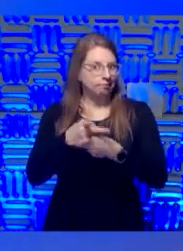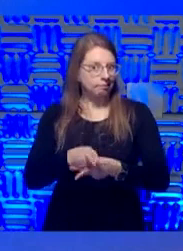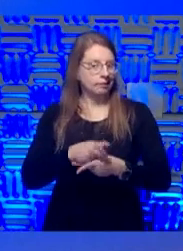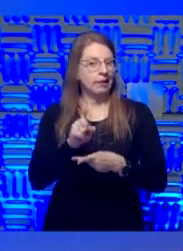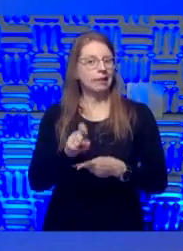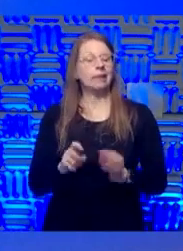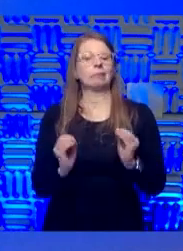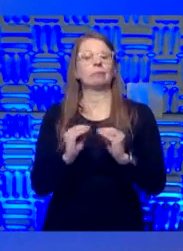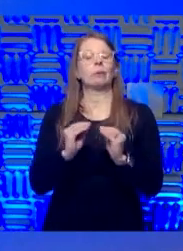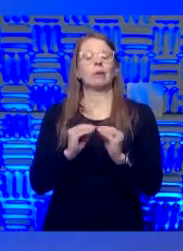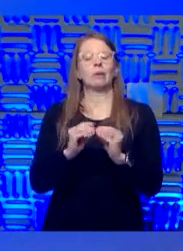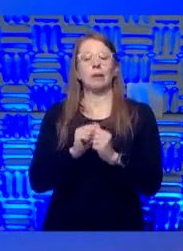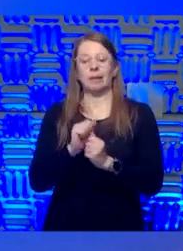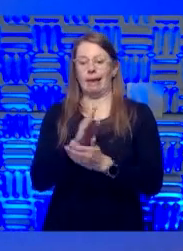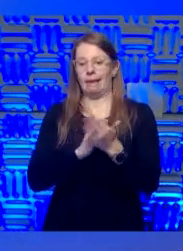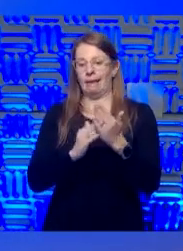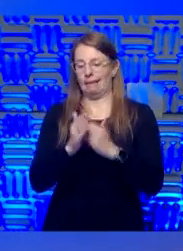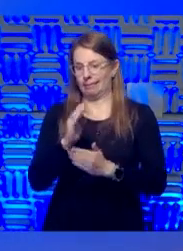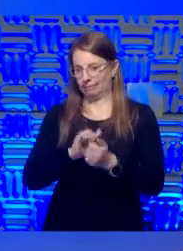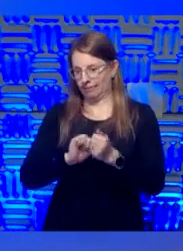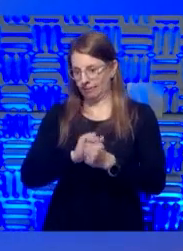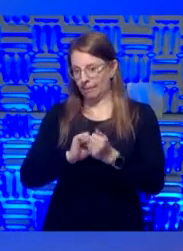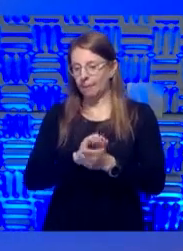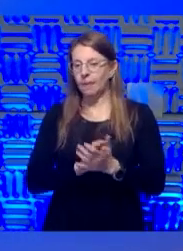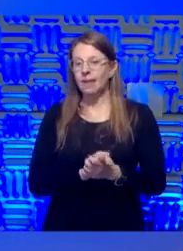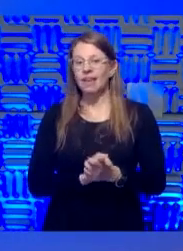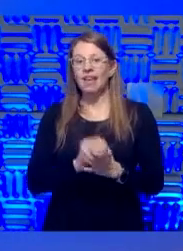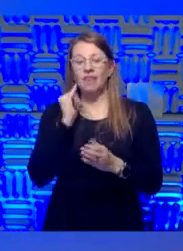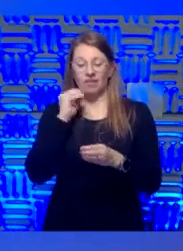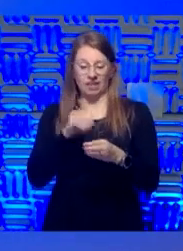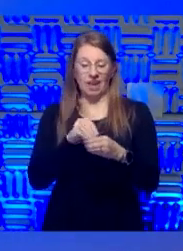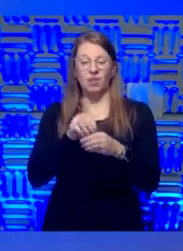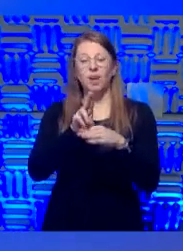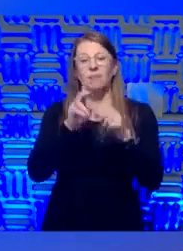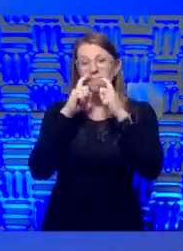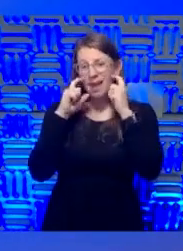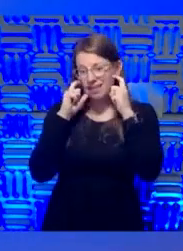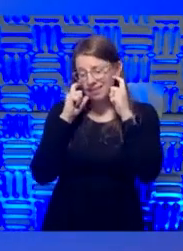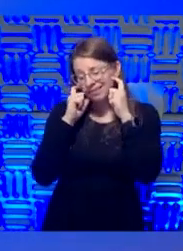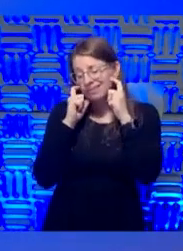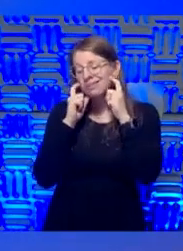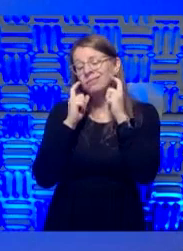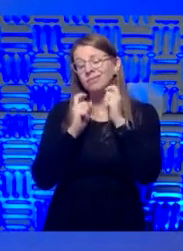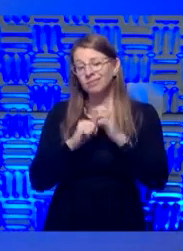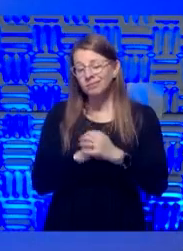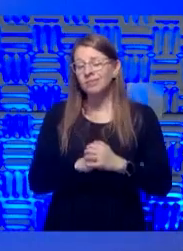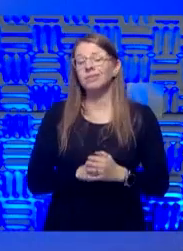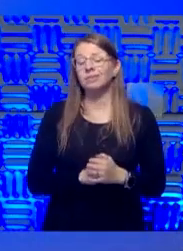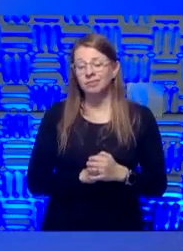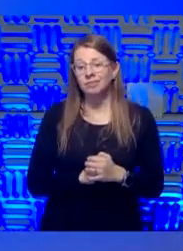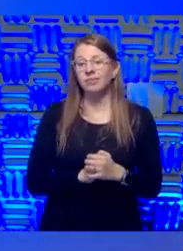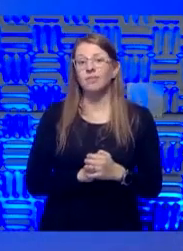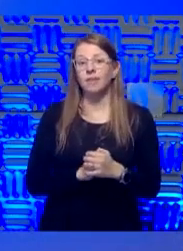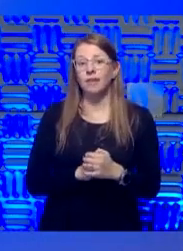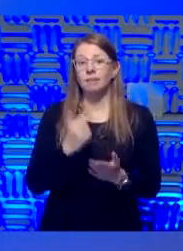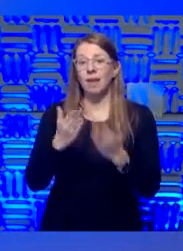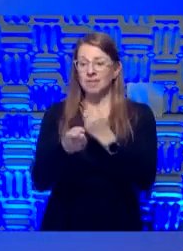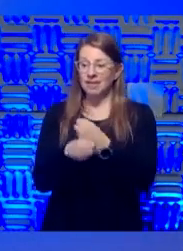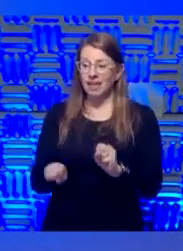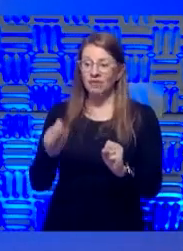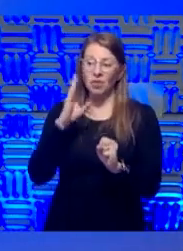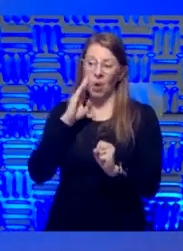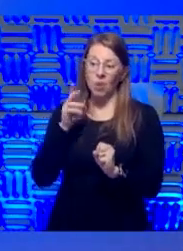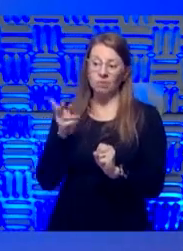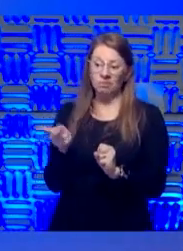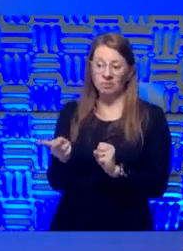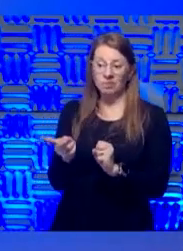about, hand hygiene. Certainly if you're indoors, it may be reasonable to wear a mask, things of that nature. You may be a little bit safer if you know that they've had it and